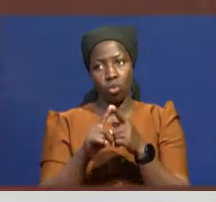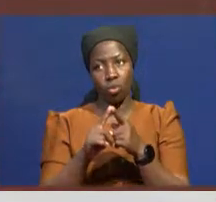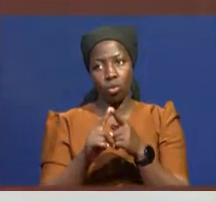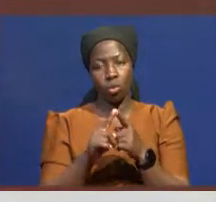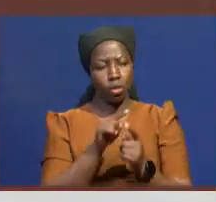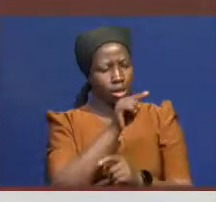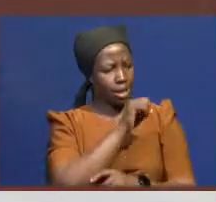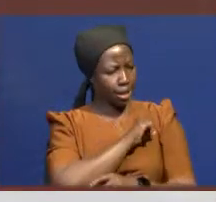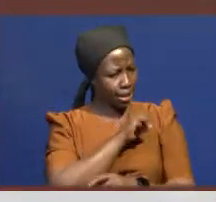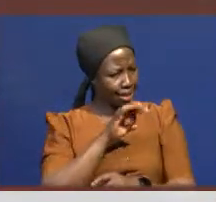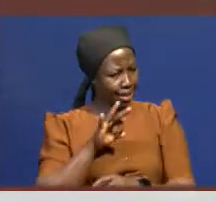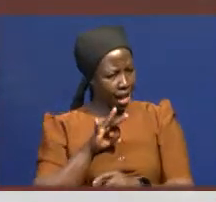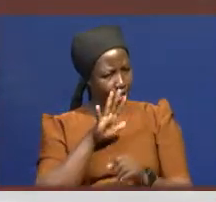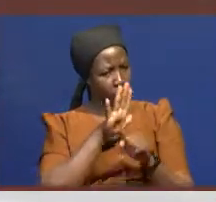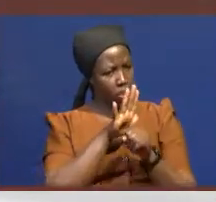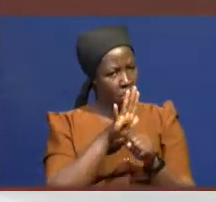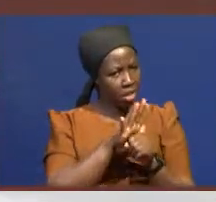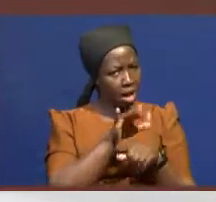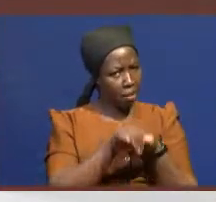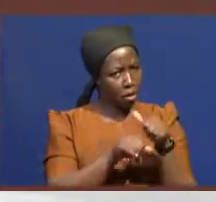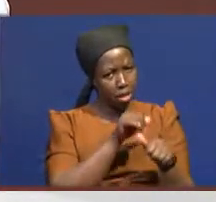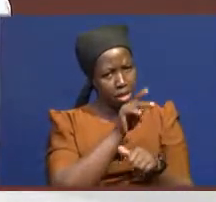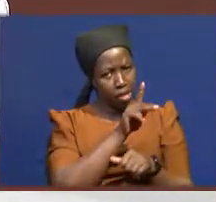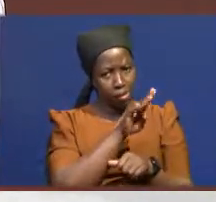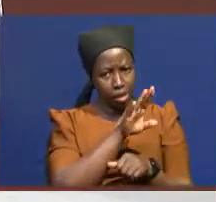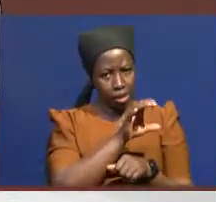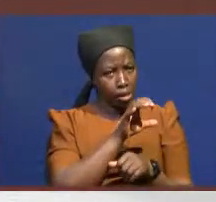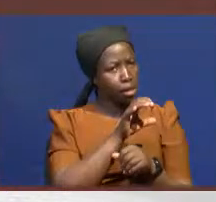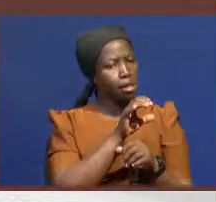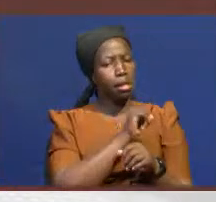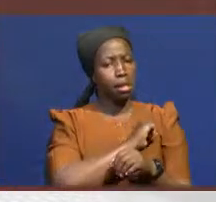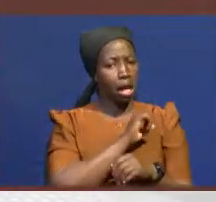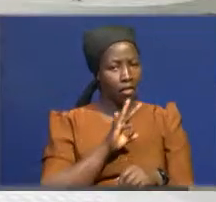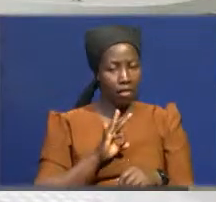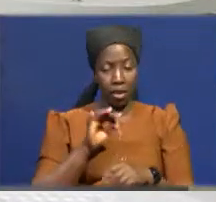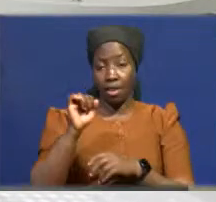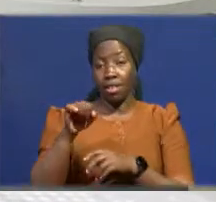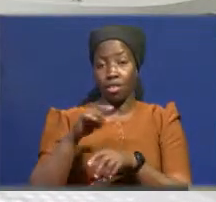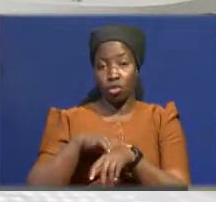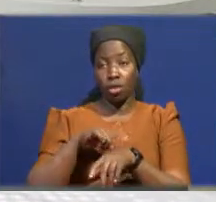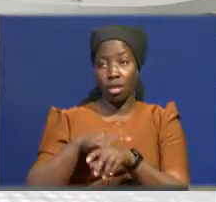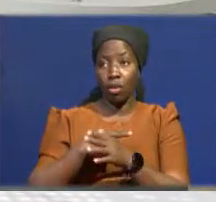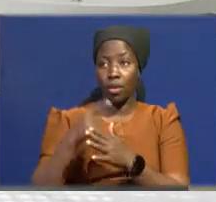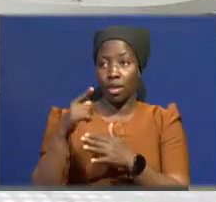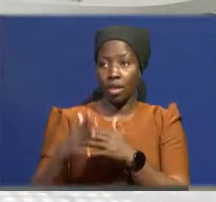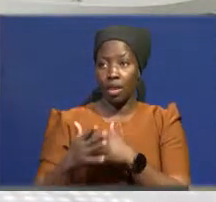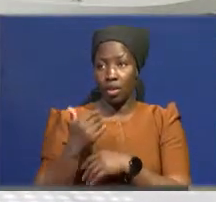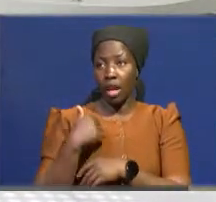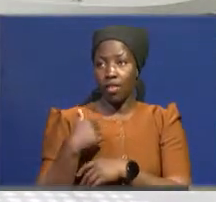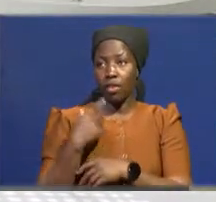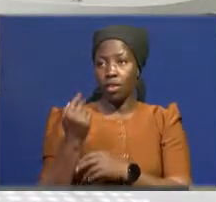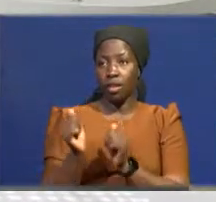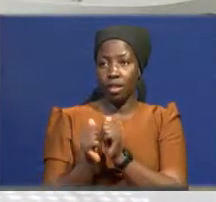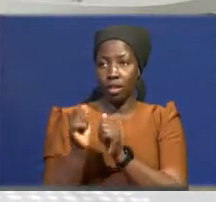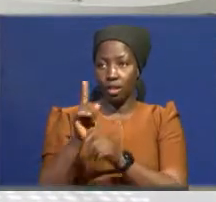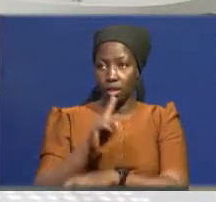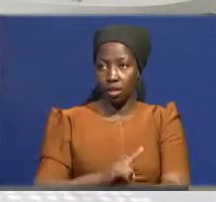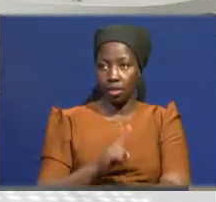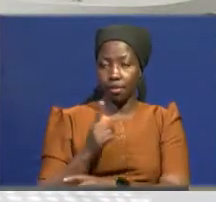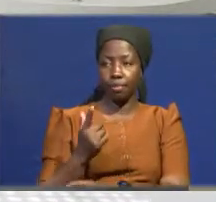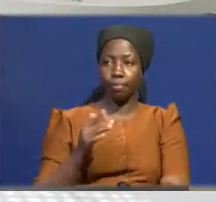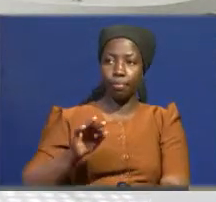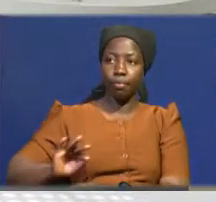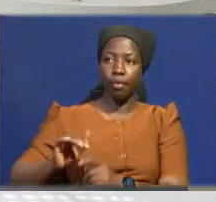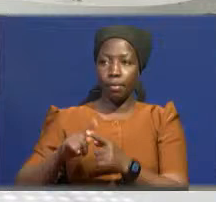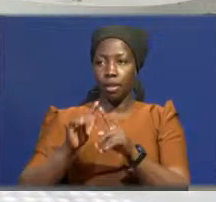KBC. Correct. So over a weekend. So you've got 10 days to... good thing is now with Abbas's